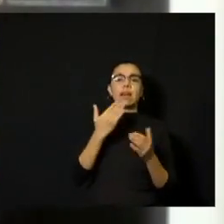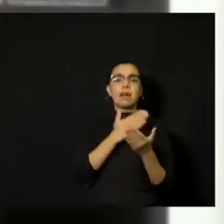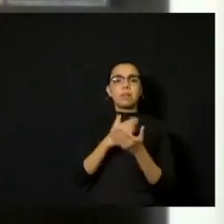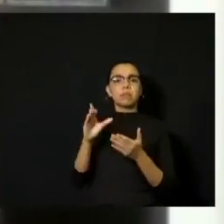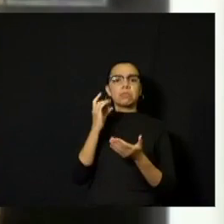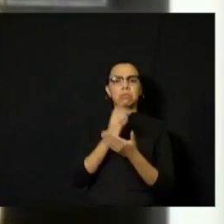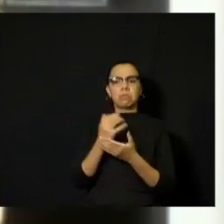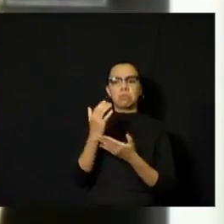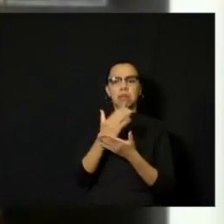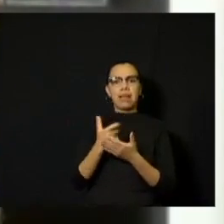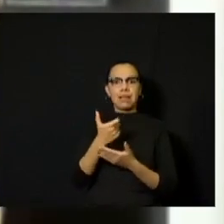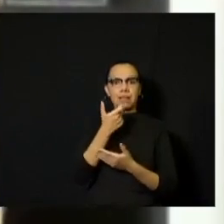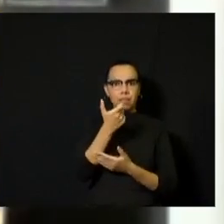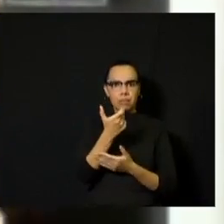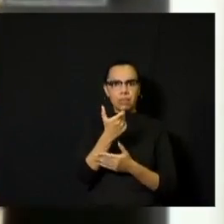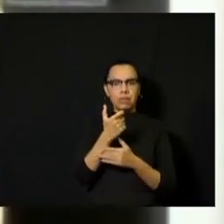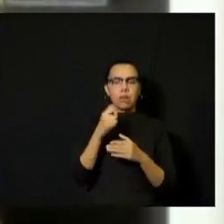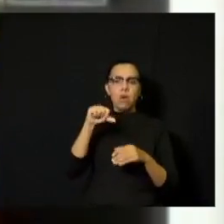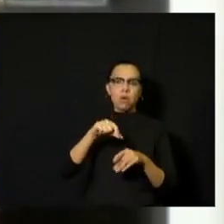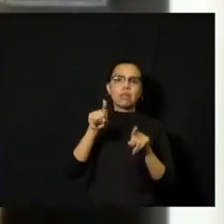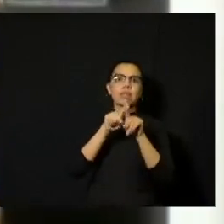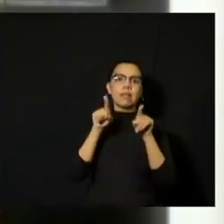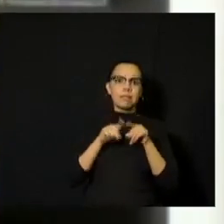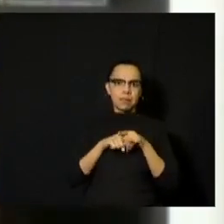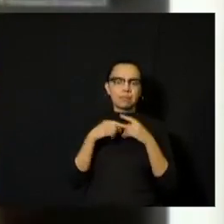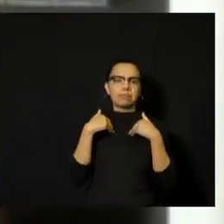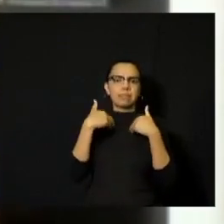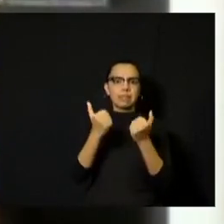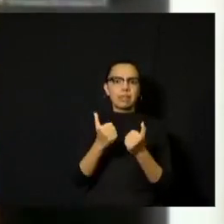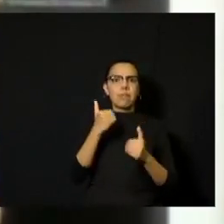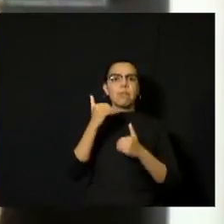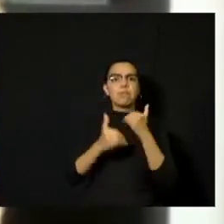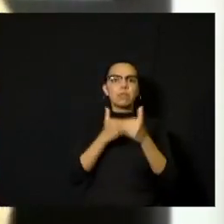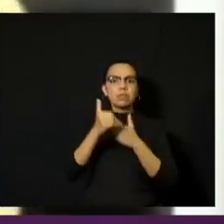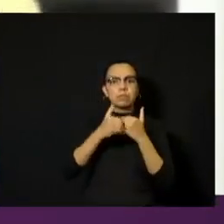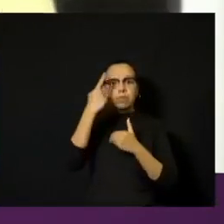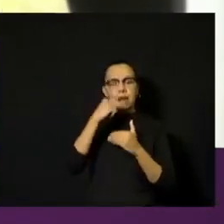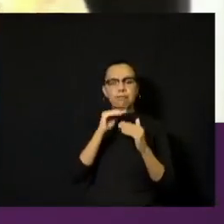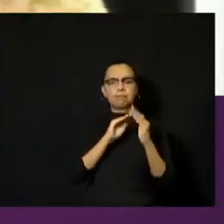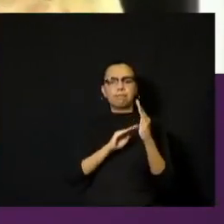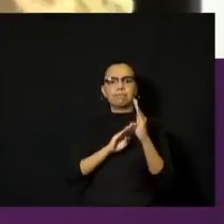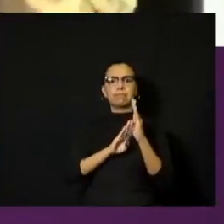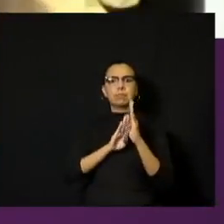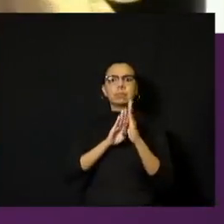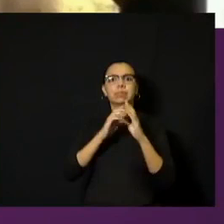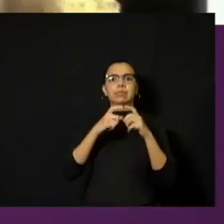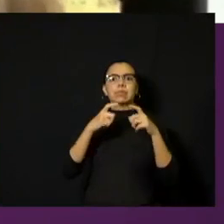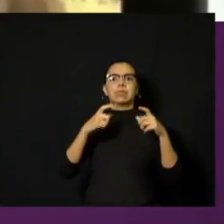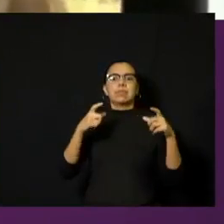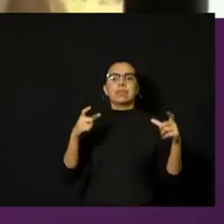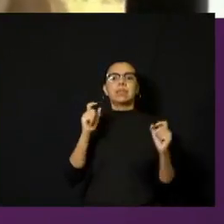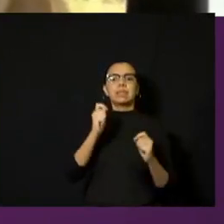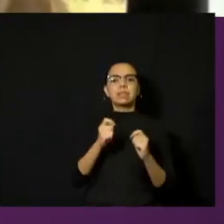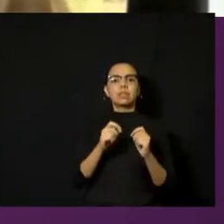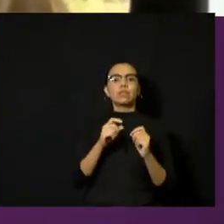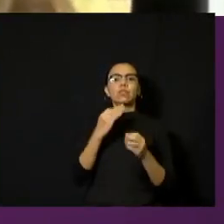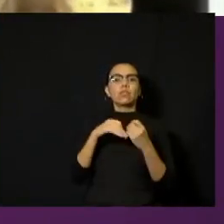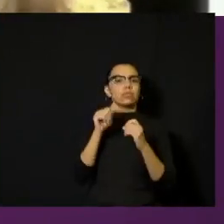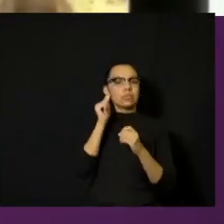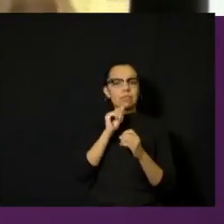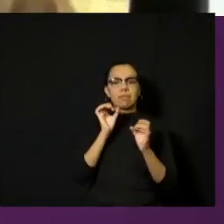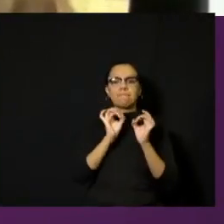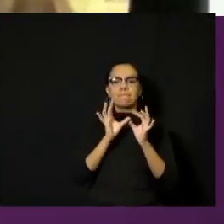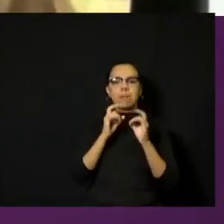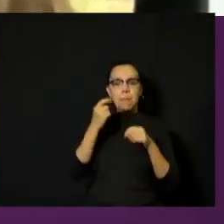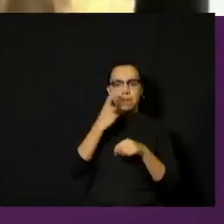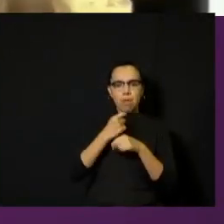On top of that, today I understood that because of the growth process, everything is a result